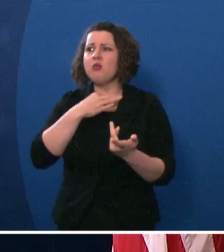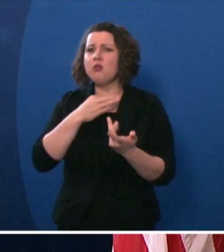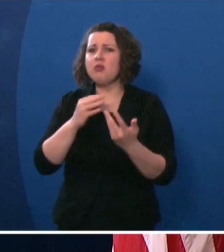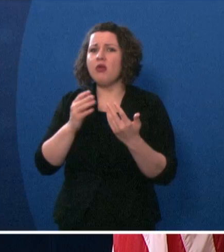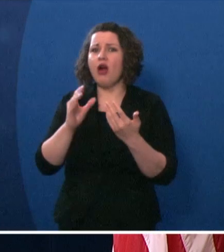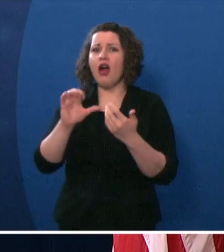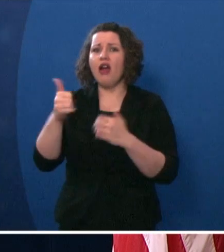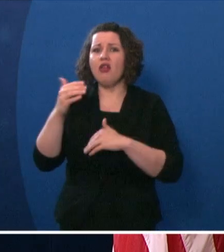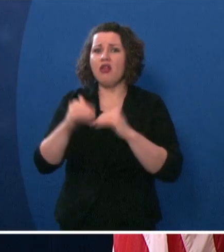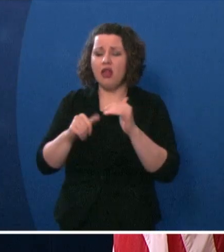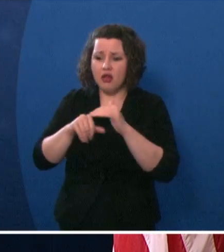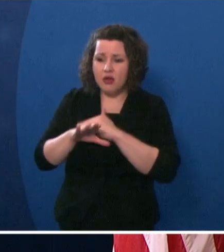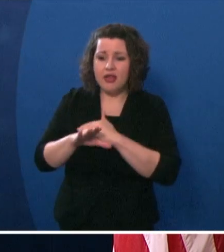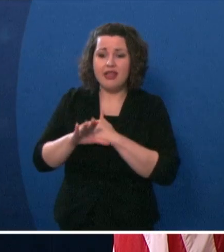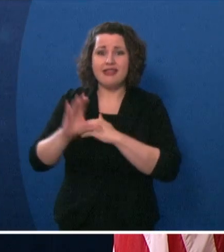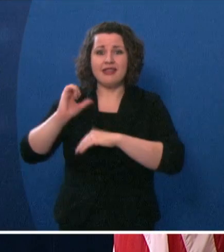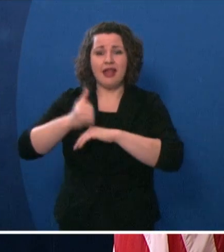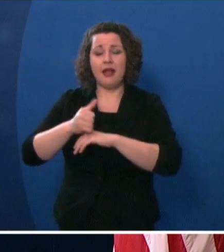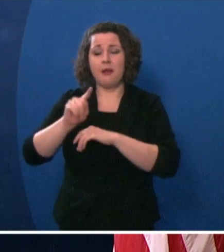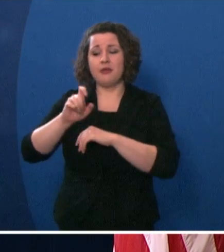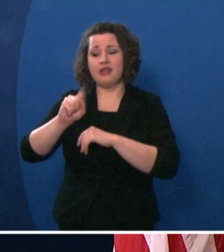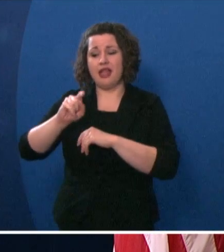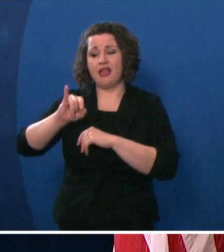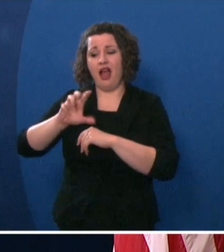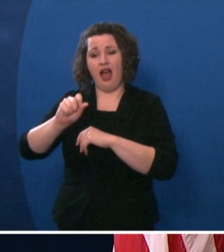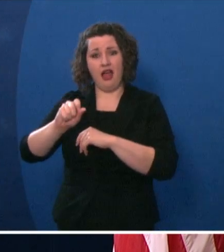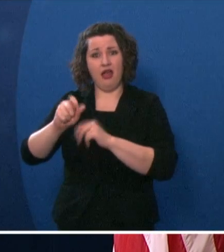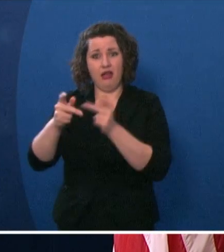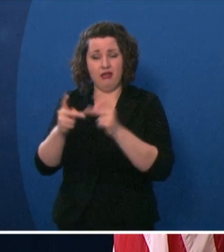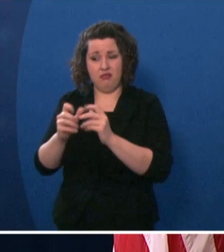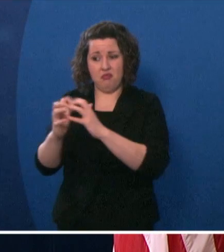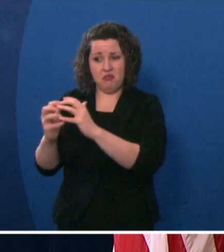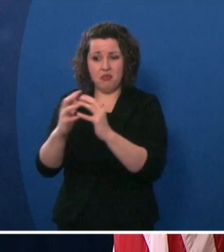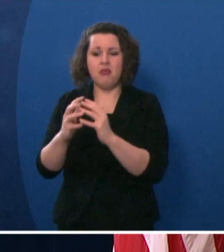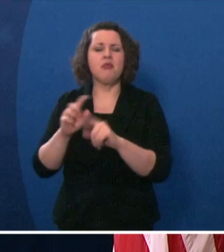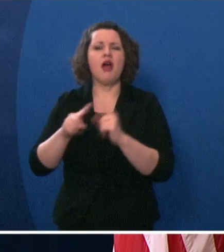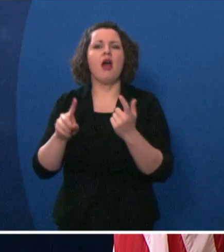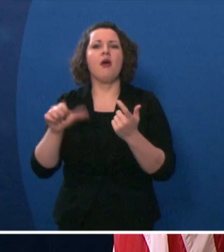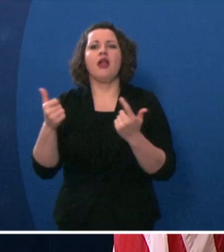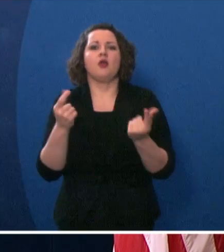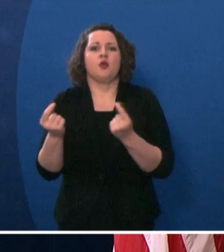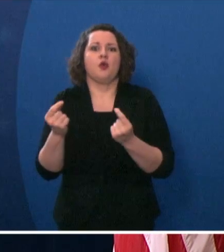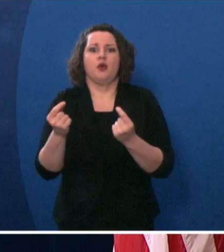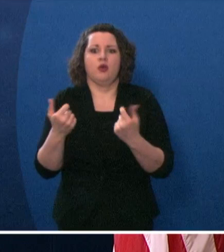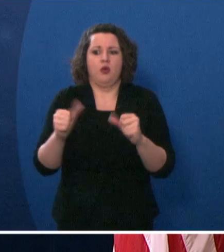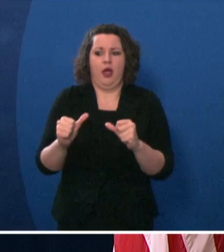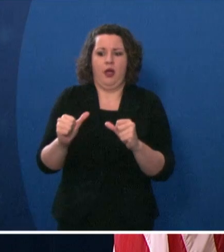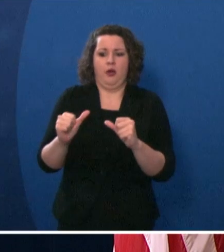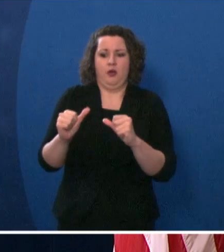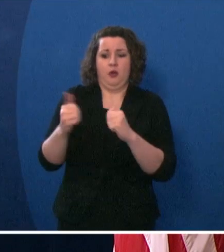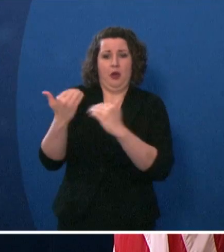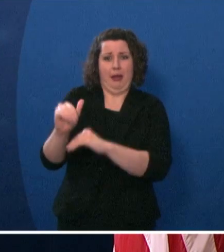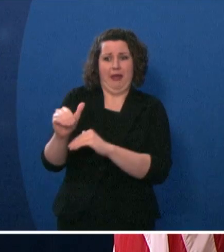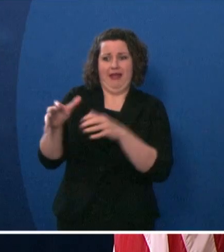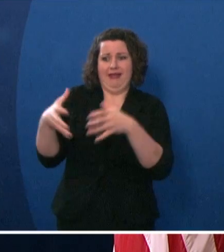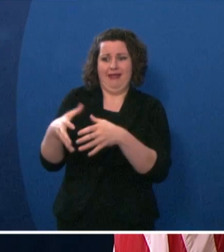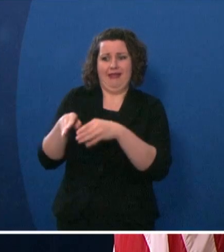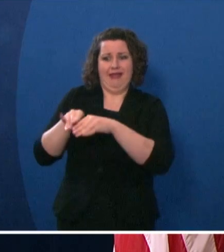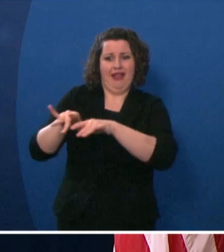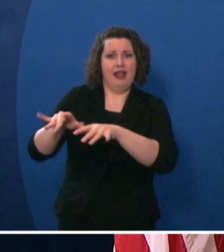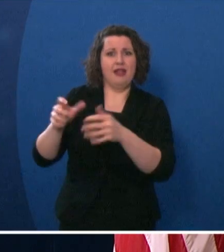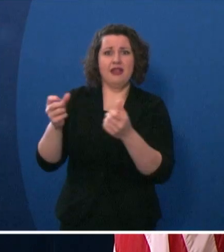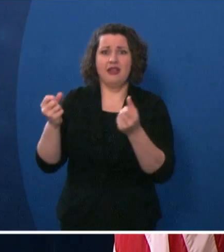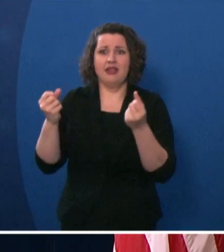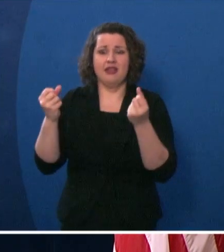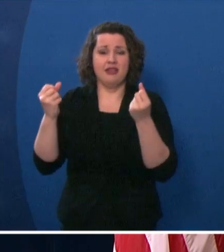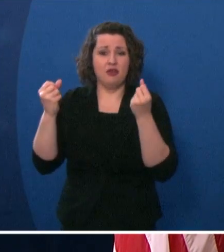setting up those Test Iowa sites, what else is the state doing to try to, I guess, contain the hunt? You know, there's hundreds of cases